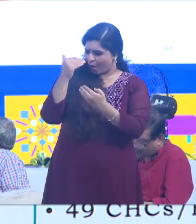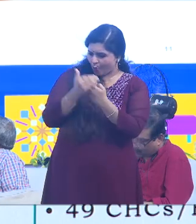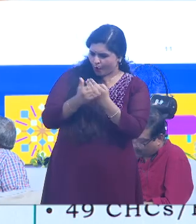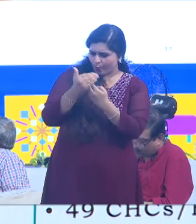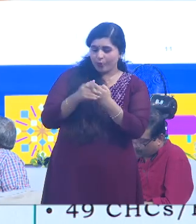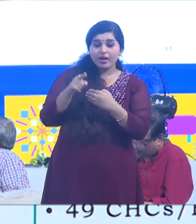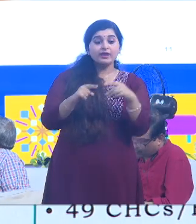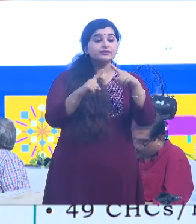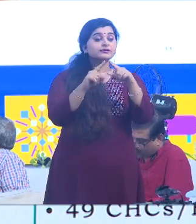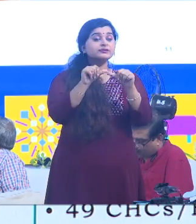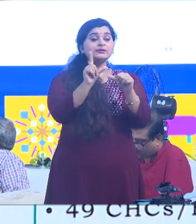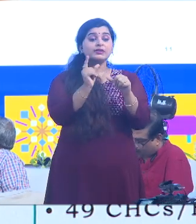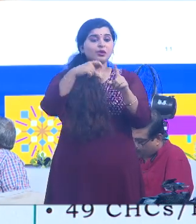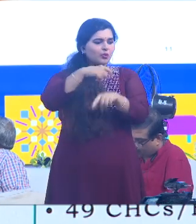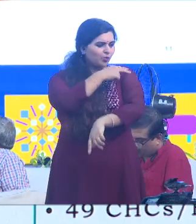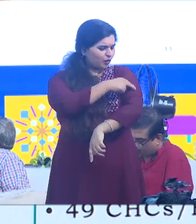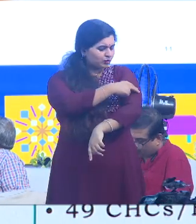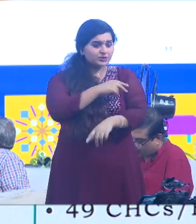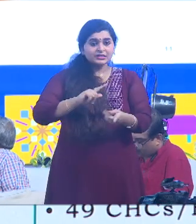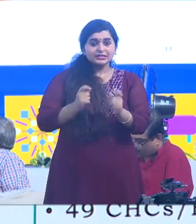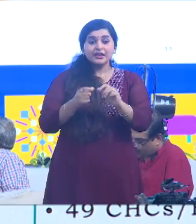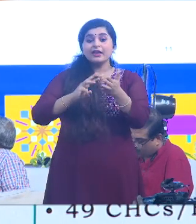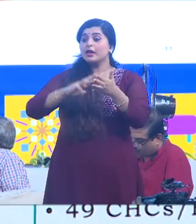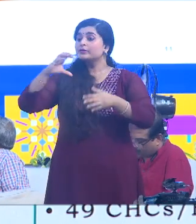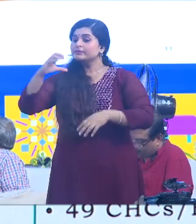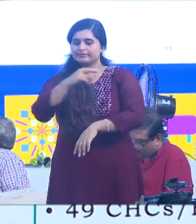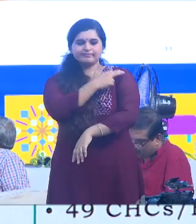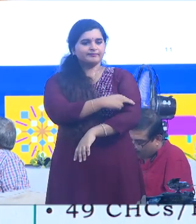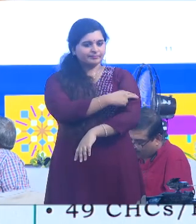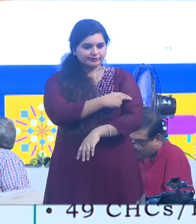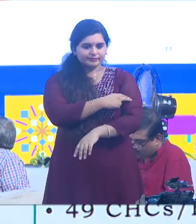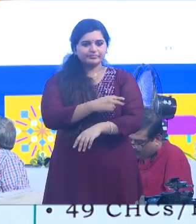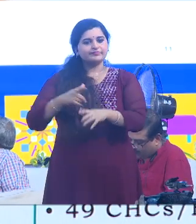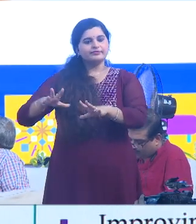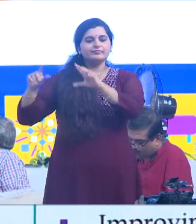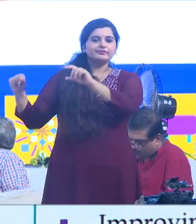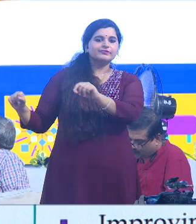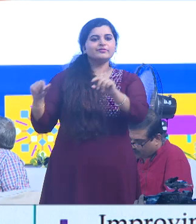the taluk, district level hospitals, and medical colleges across the state. Next slide.